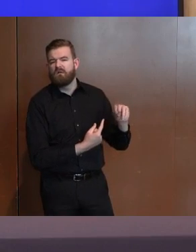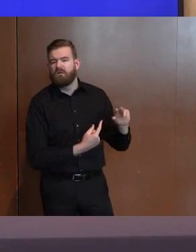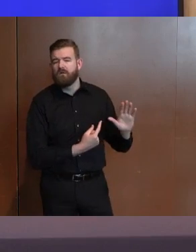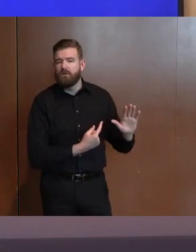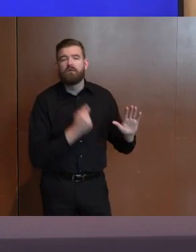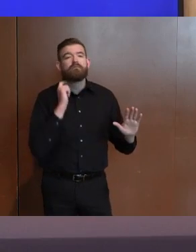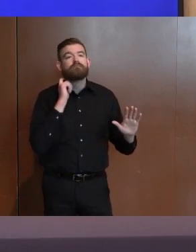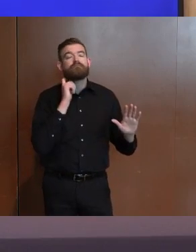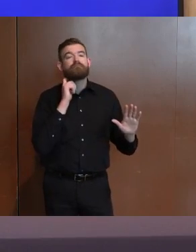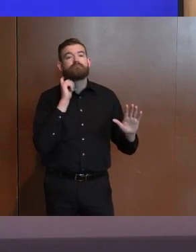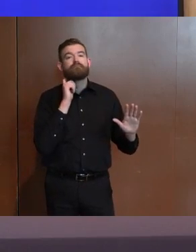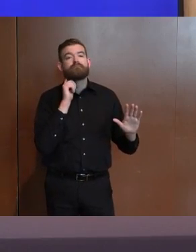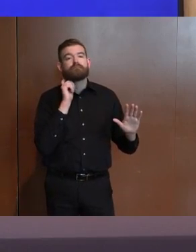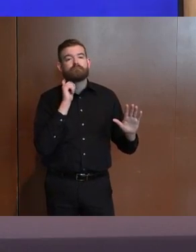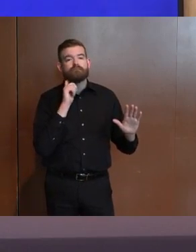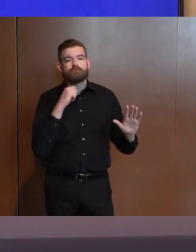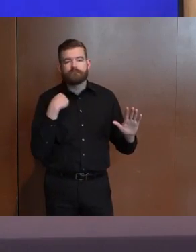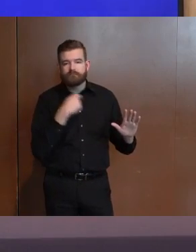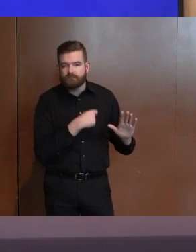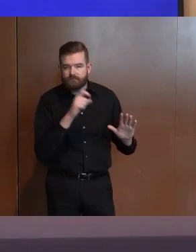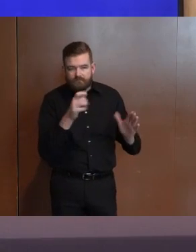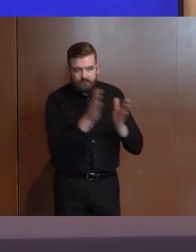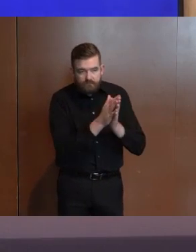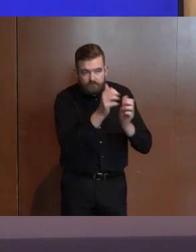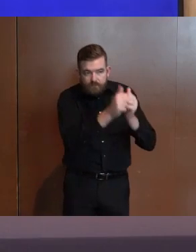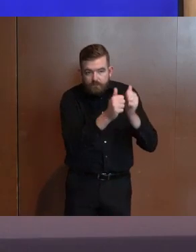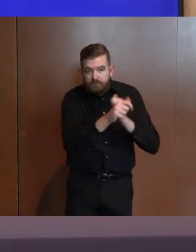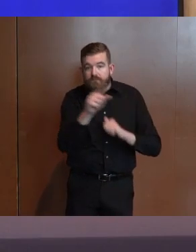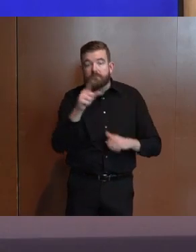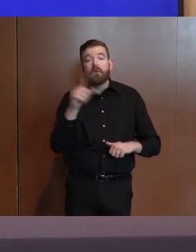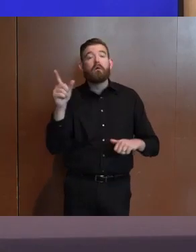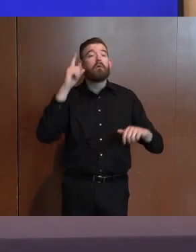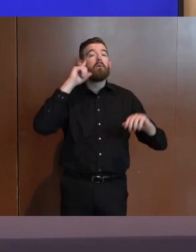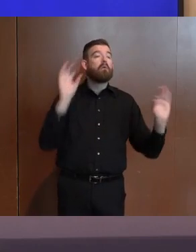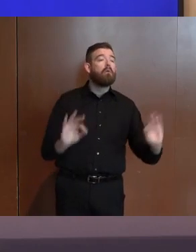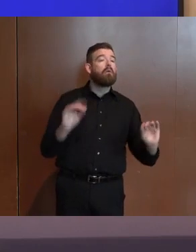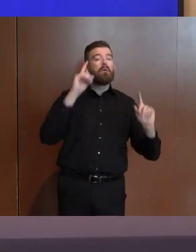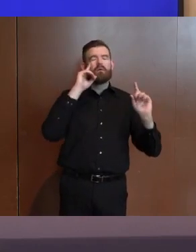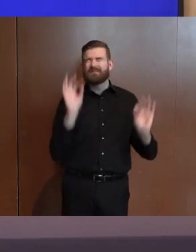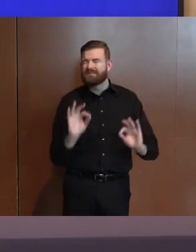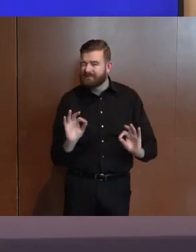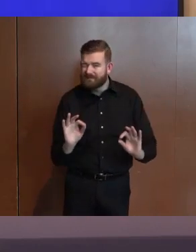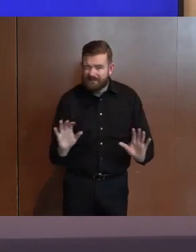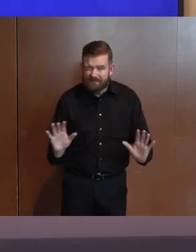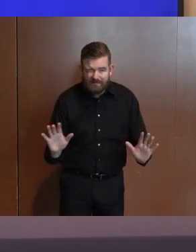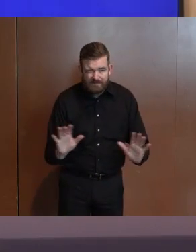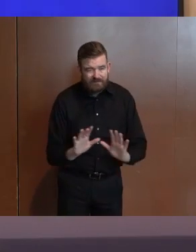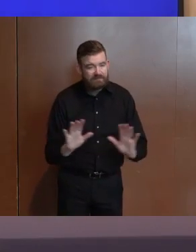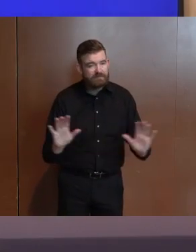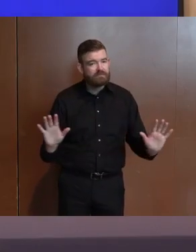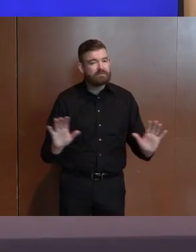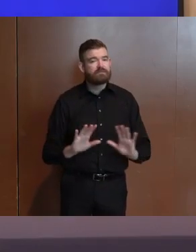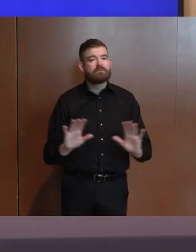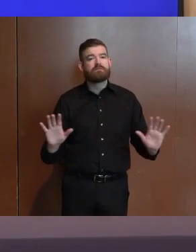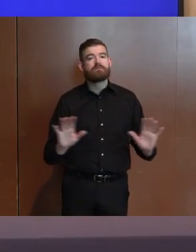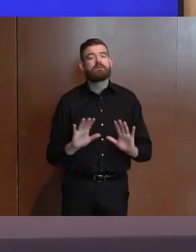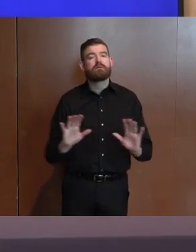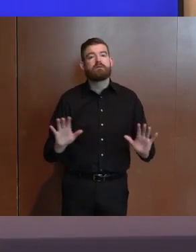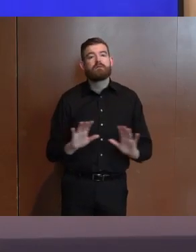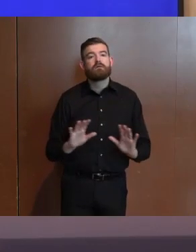a similar mindset, and the one that we've been in now for many weeks. In fact, I think measured in some cases in months.